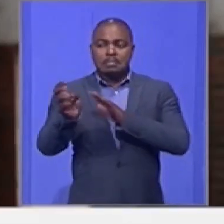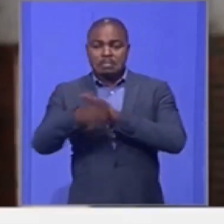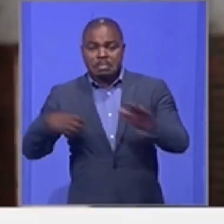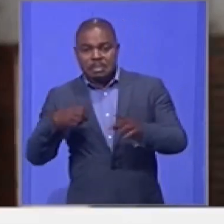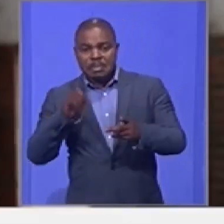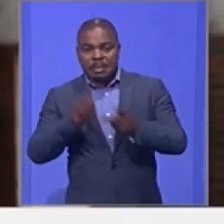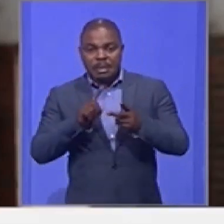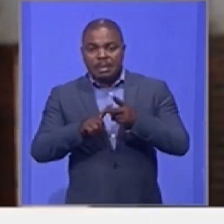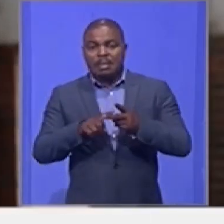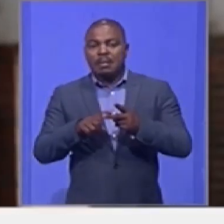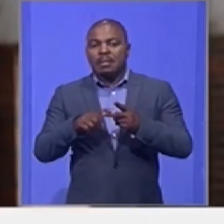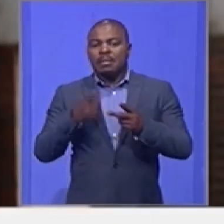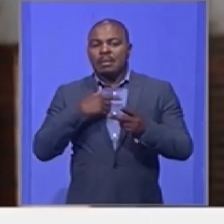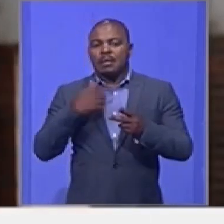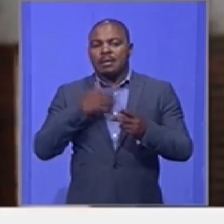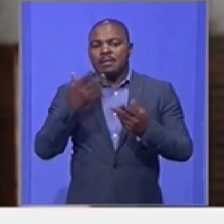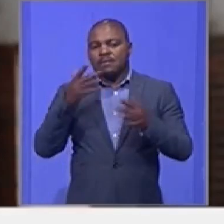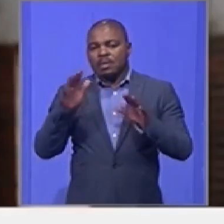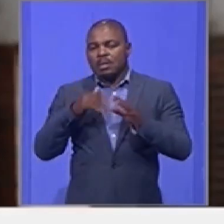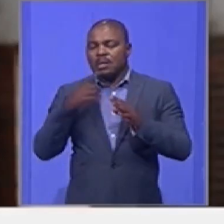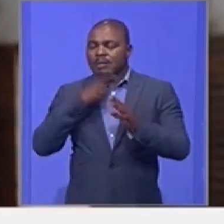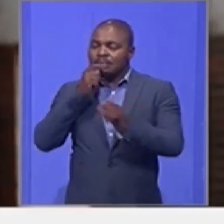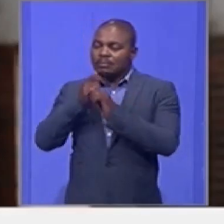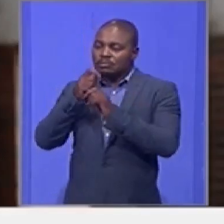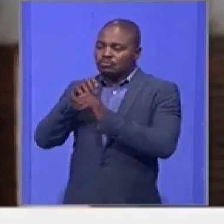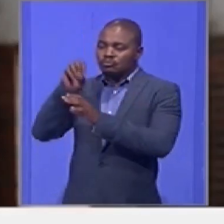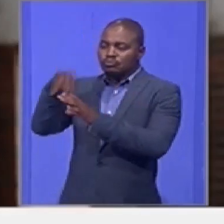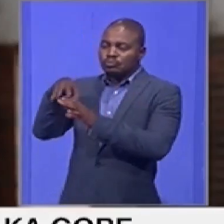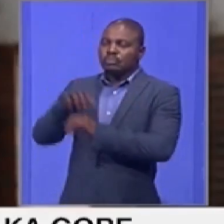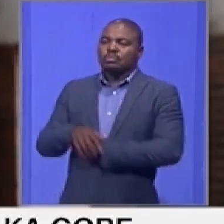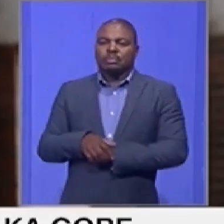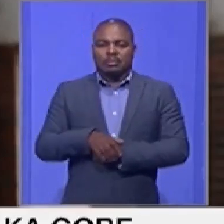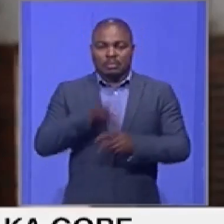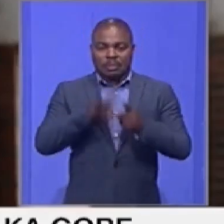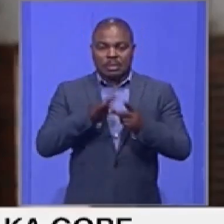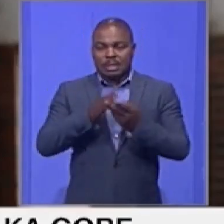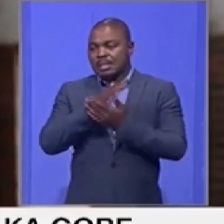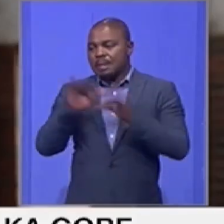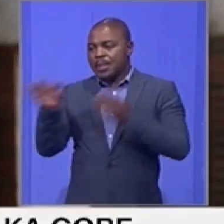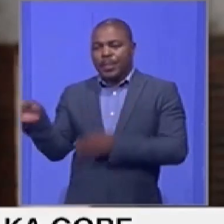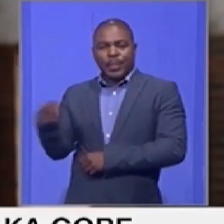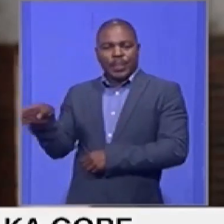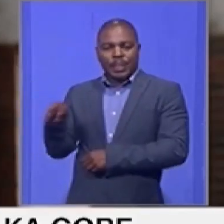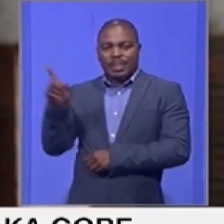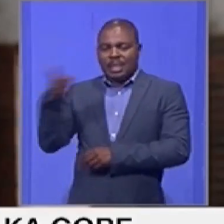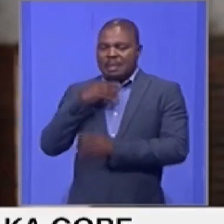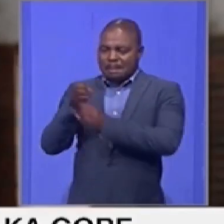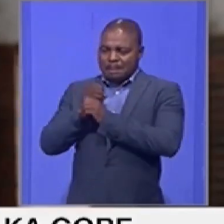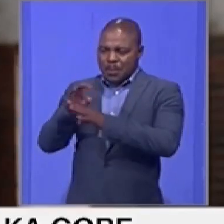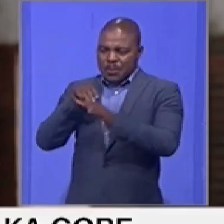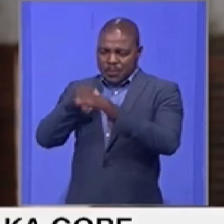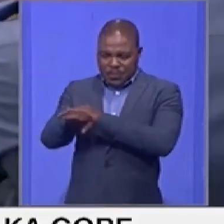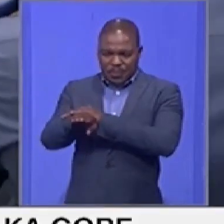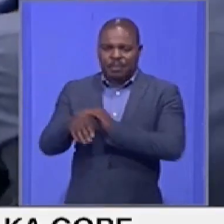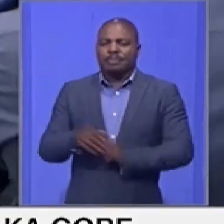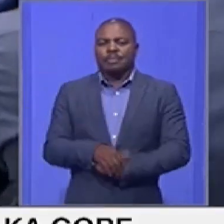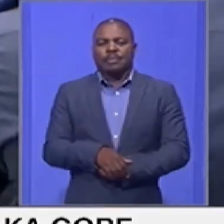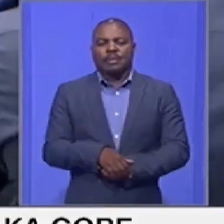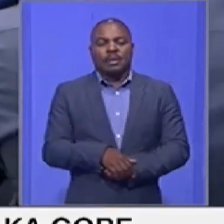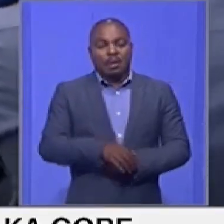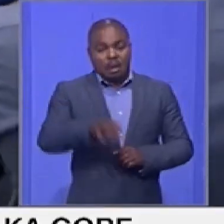ba tswa go thubela ba di shuba mo dikoshekeng so dikosheke ga dina batho ba ba dulang so bone ba di thuba ba kena mo go tsona.